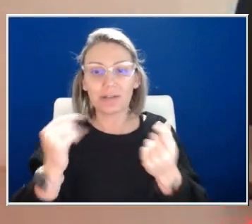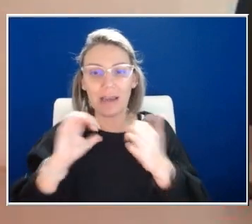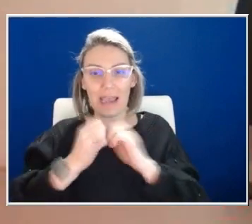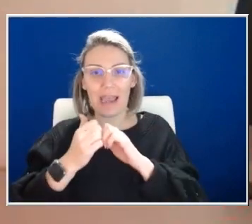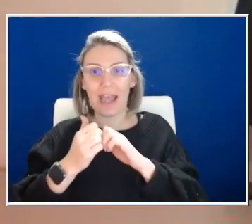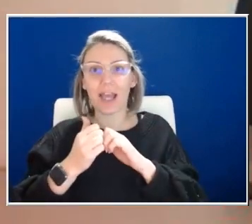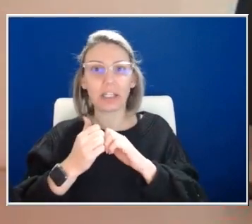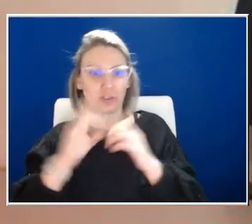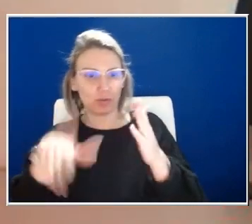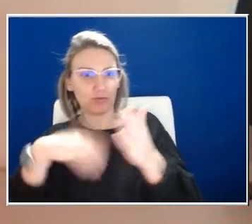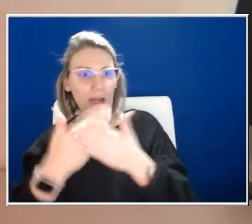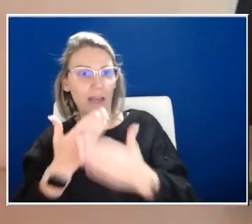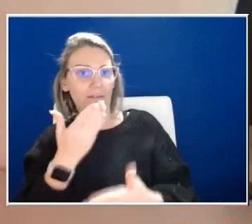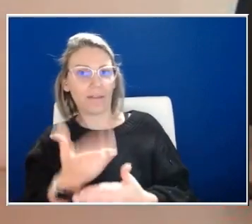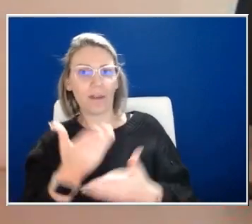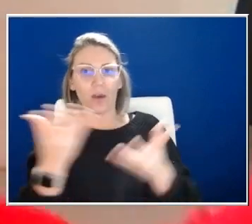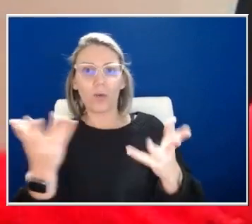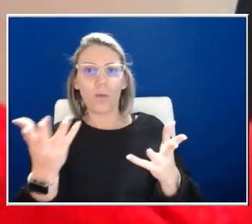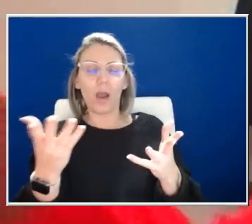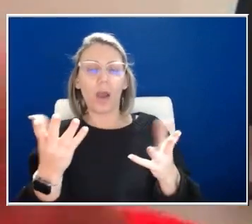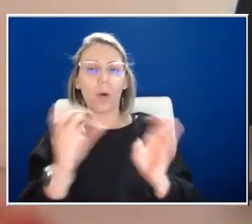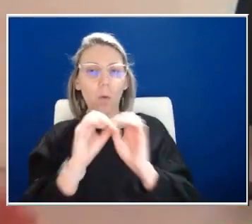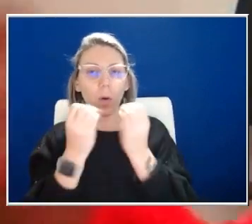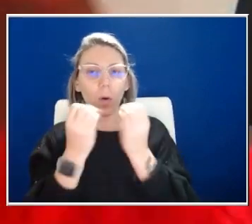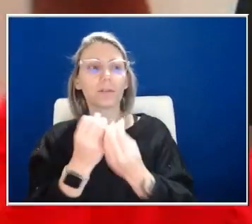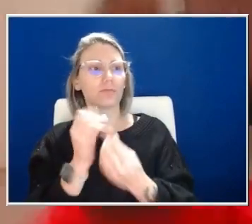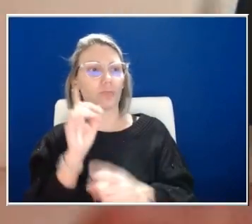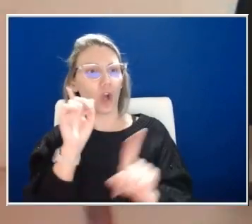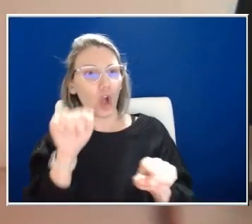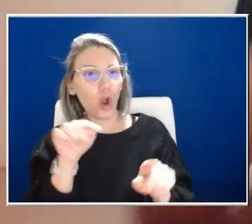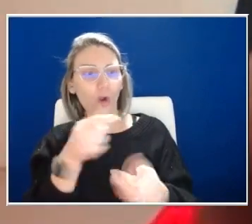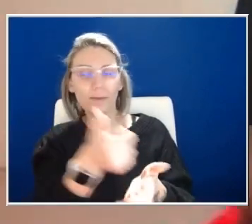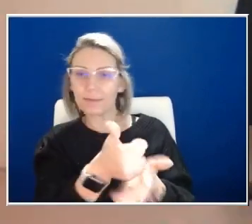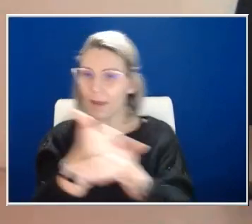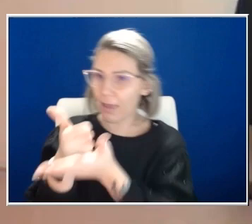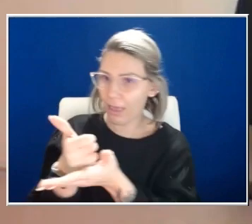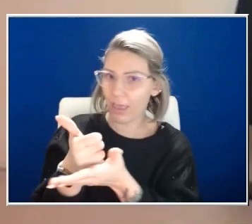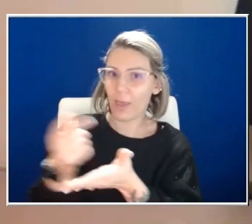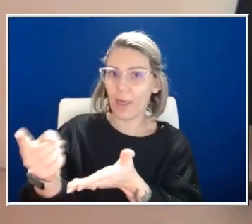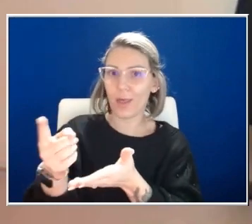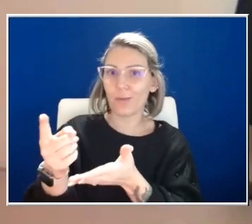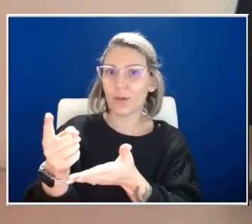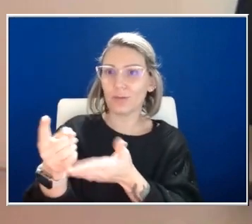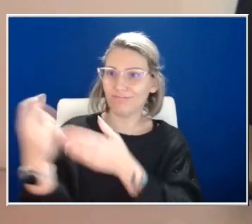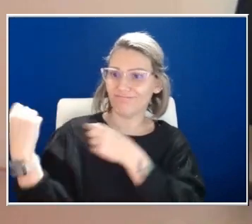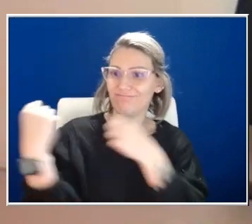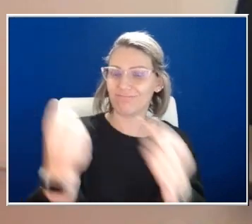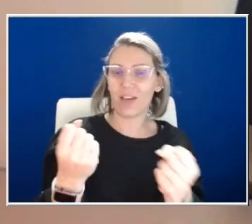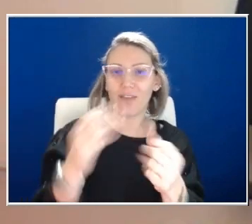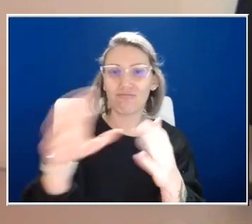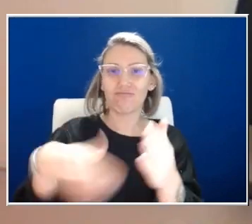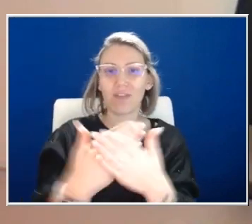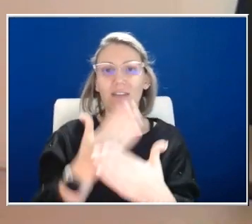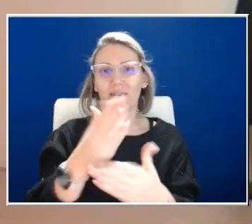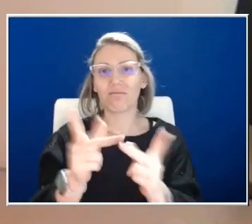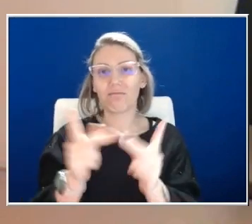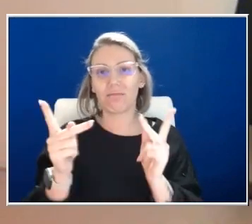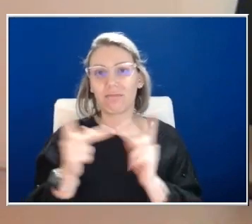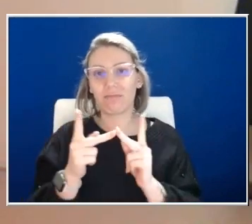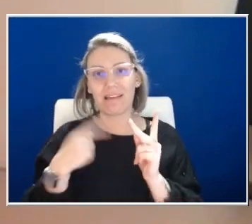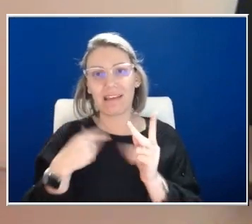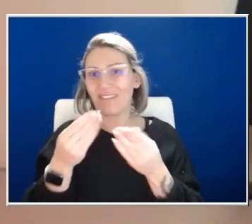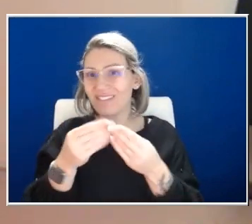What organizations am I going to go to help them to get to the place where they can get help? I've lost